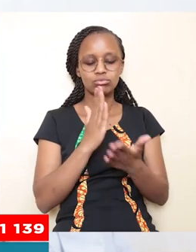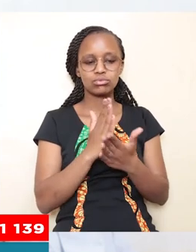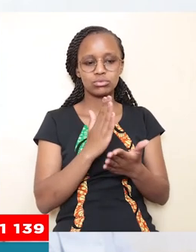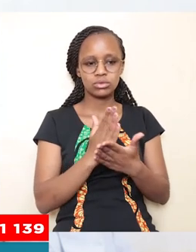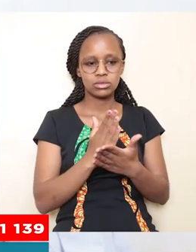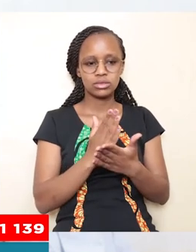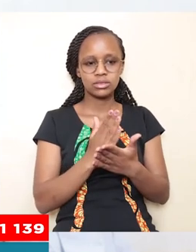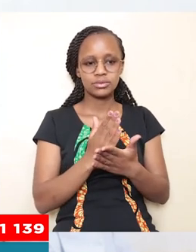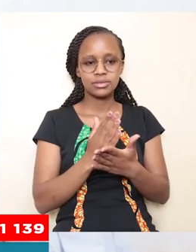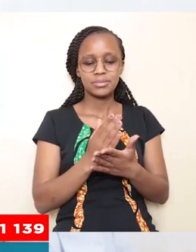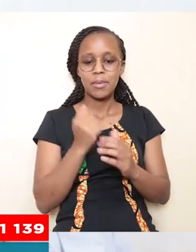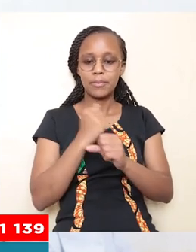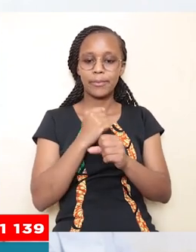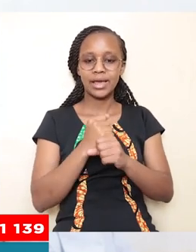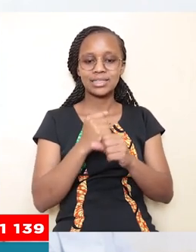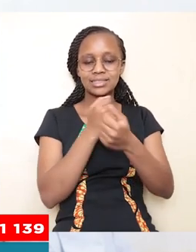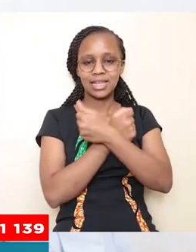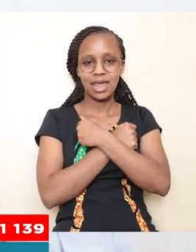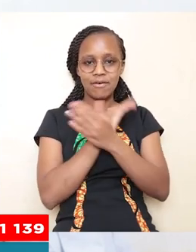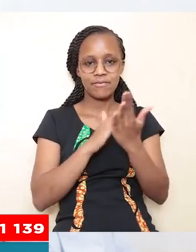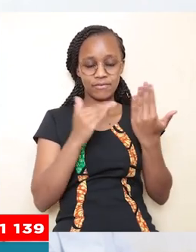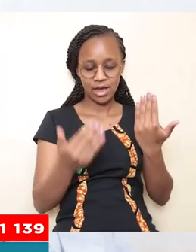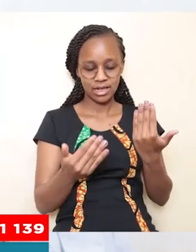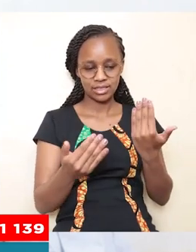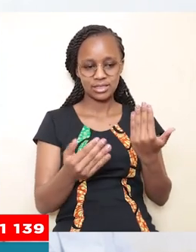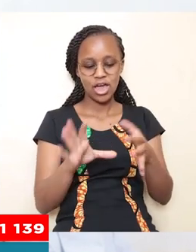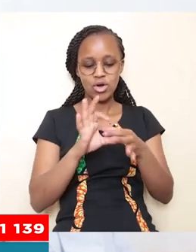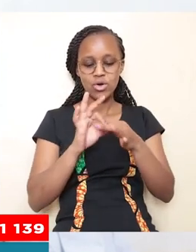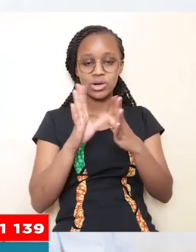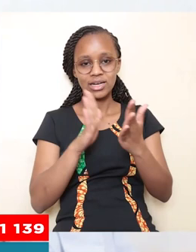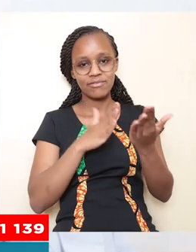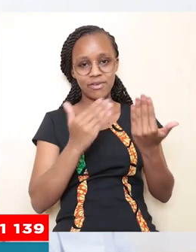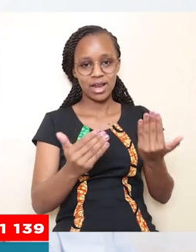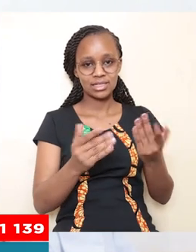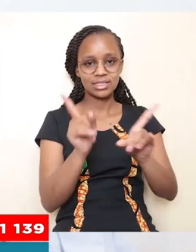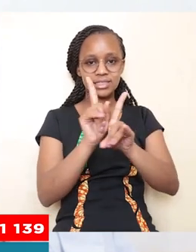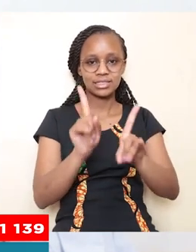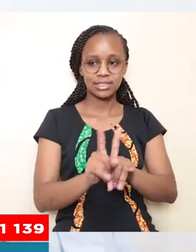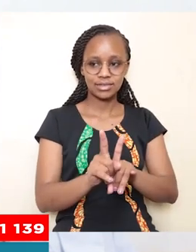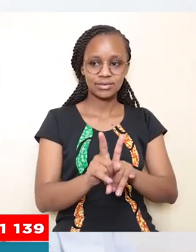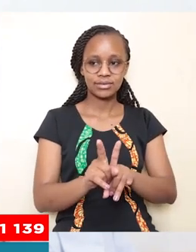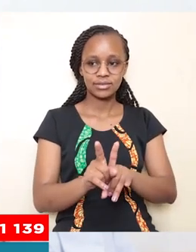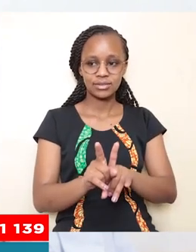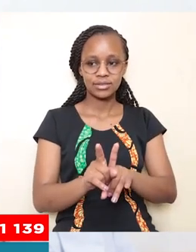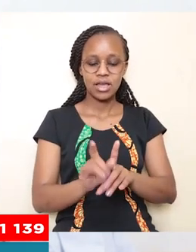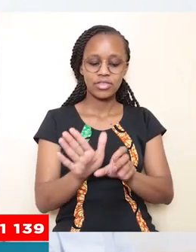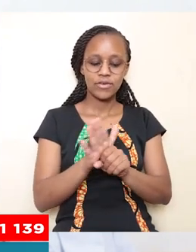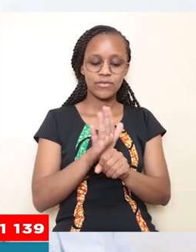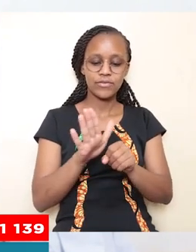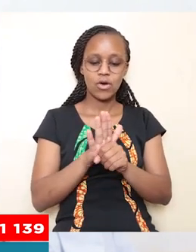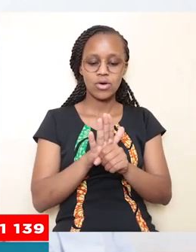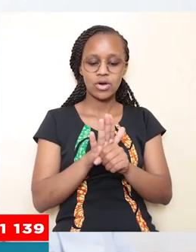automatically threatens love, threatens unity, and threatens the